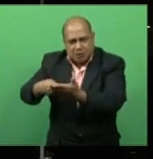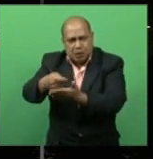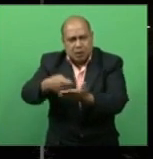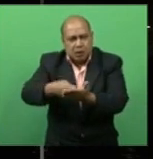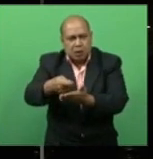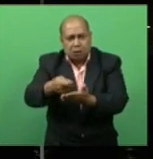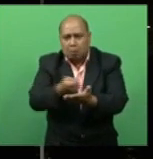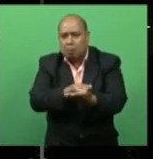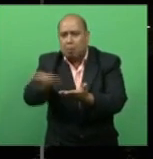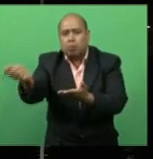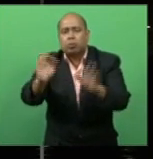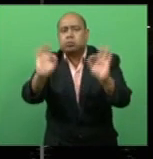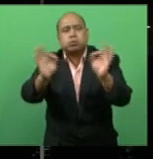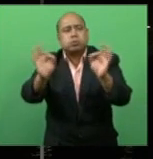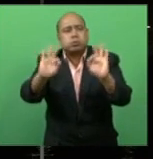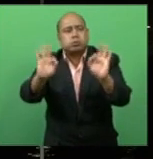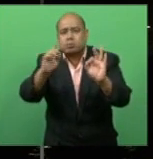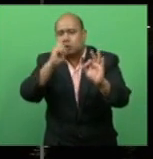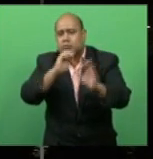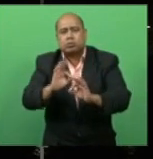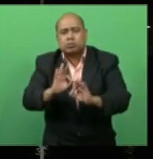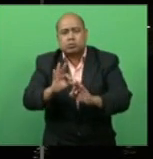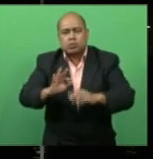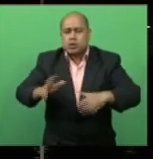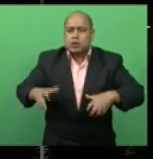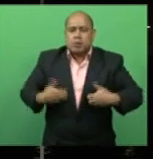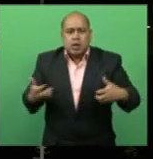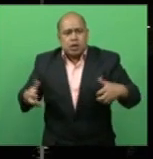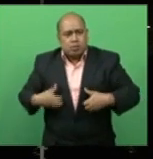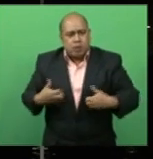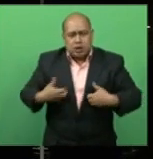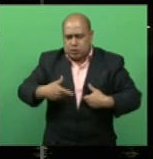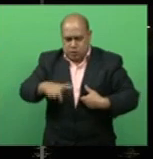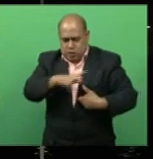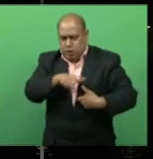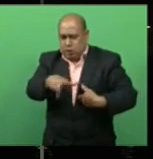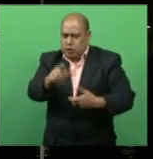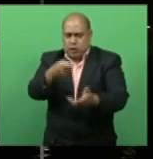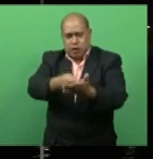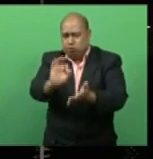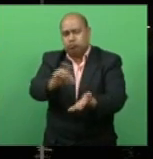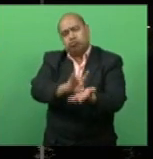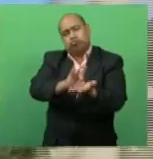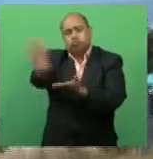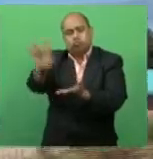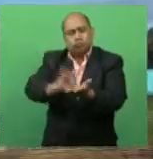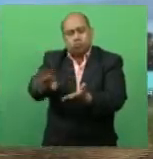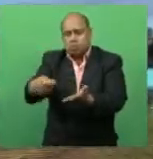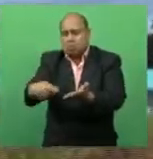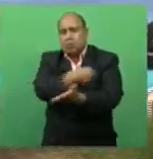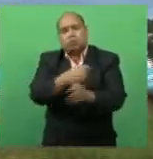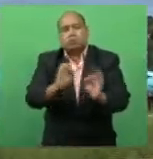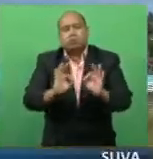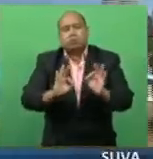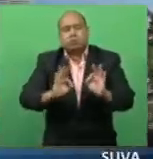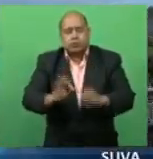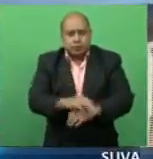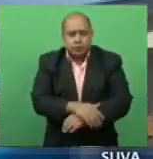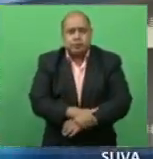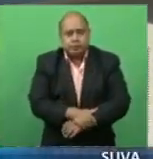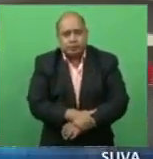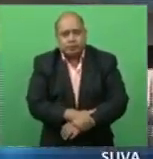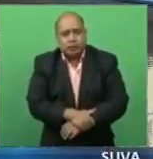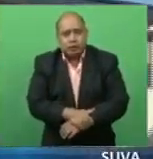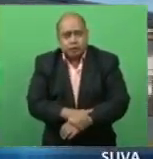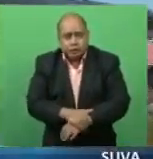there are also complaints against landlords evicting tenants affected by the pandemic. The Fijian Competition and